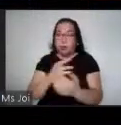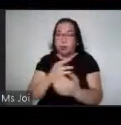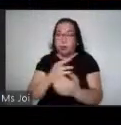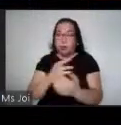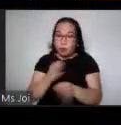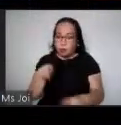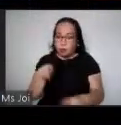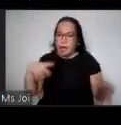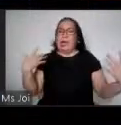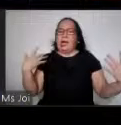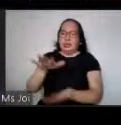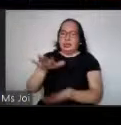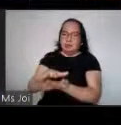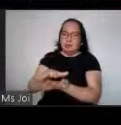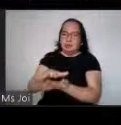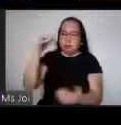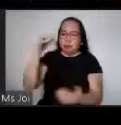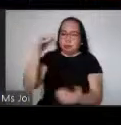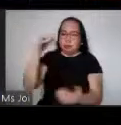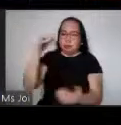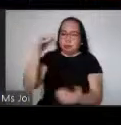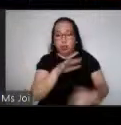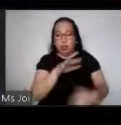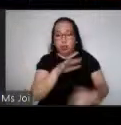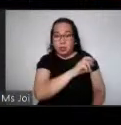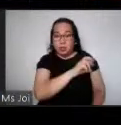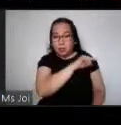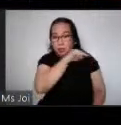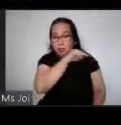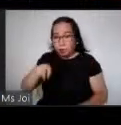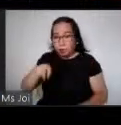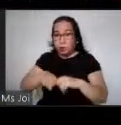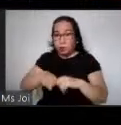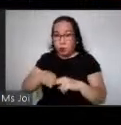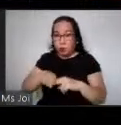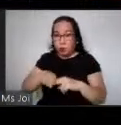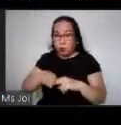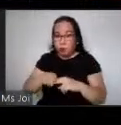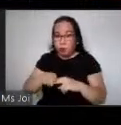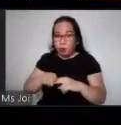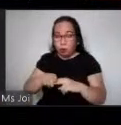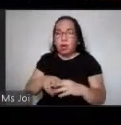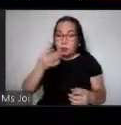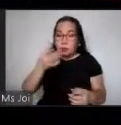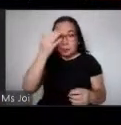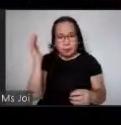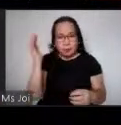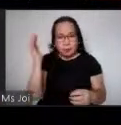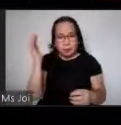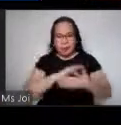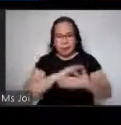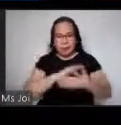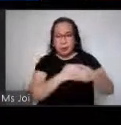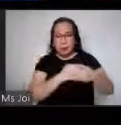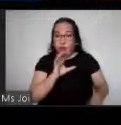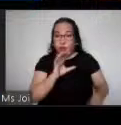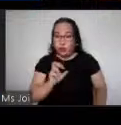right away umupo na siya. So don't forget to wash your hands after using the restroom.